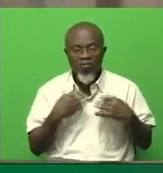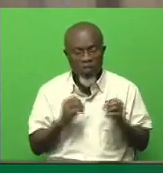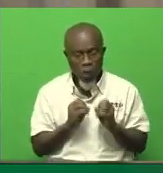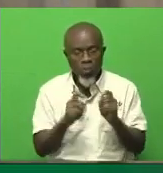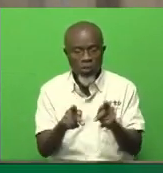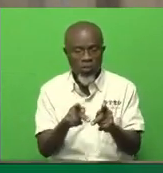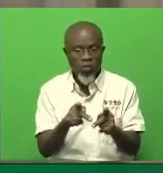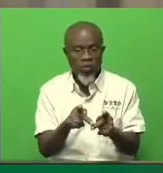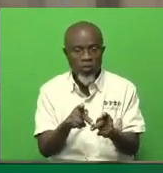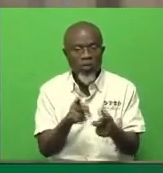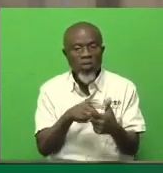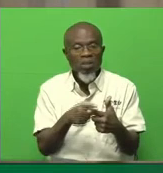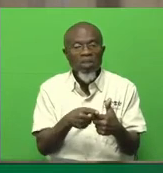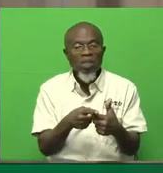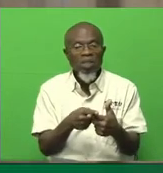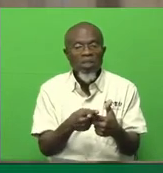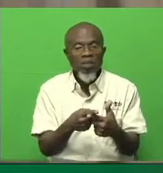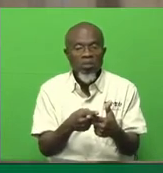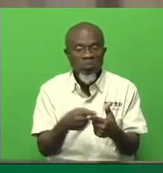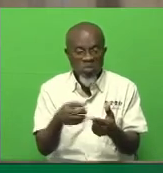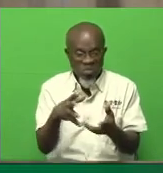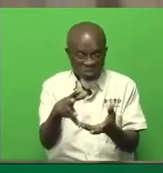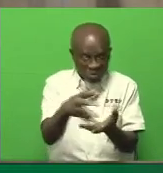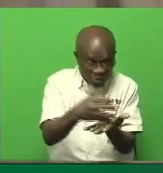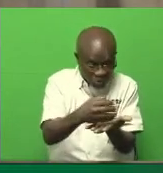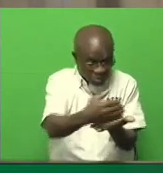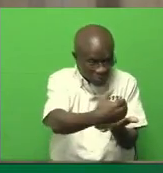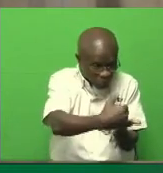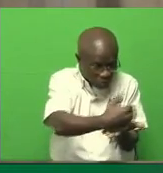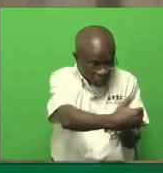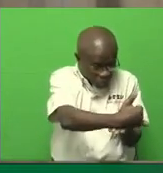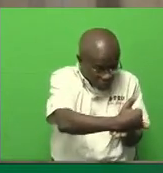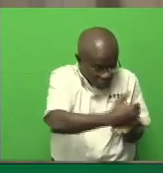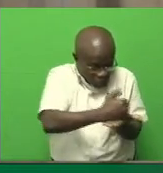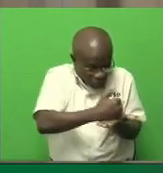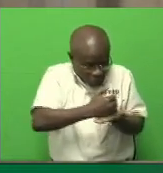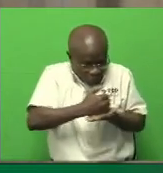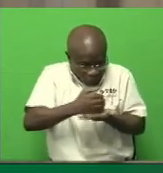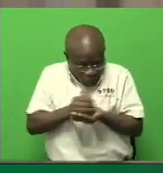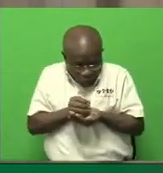when you've done that whatever Recon script you've done to get the money